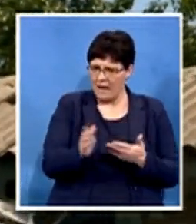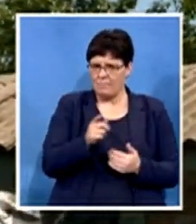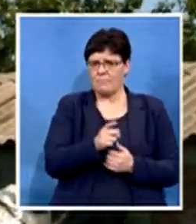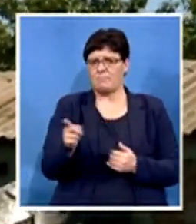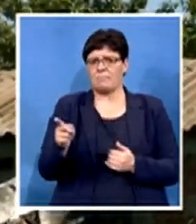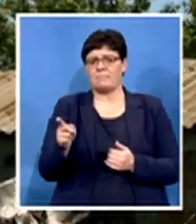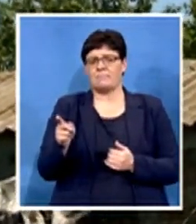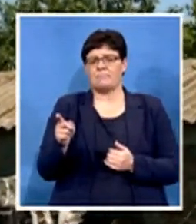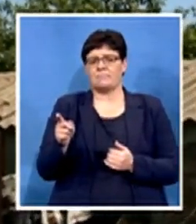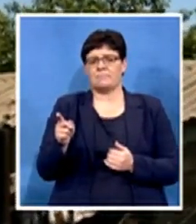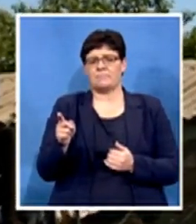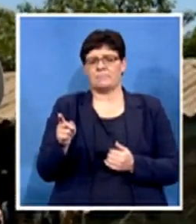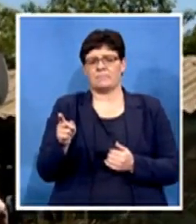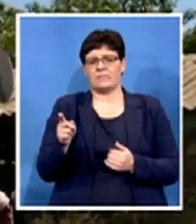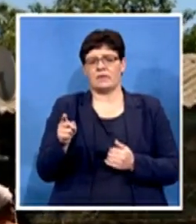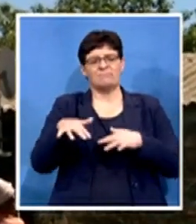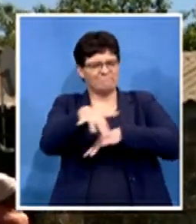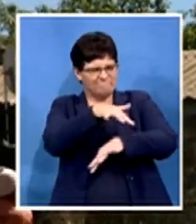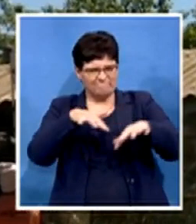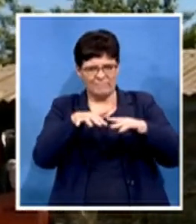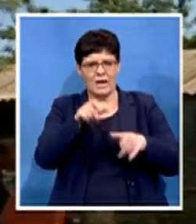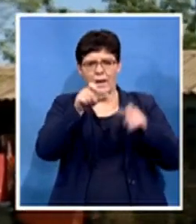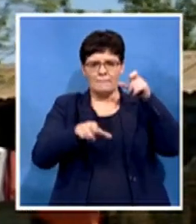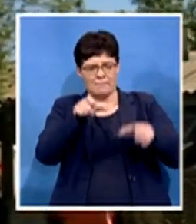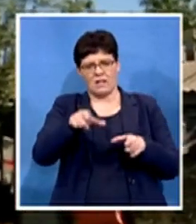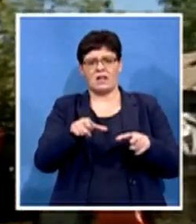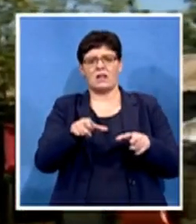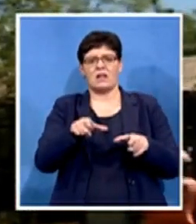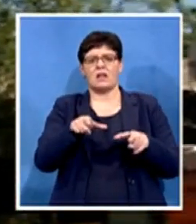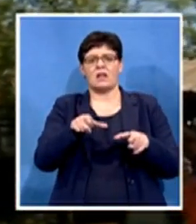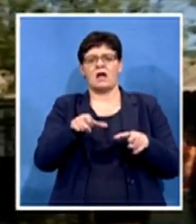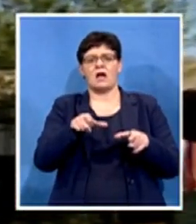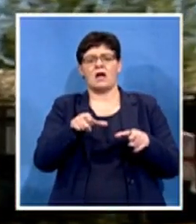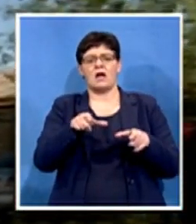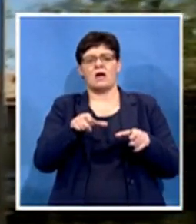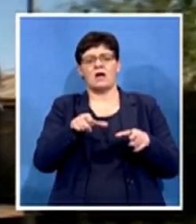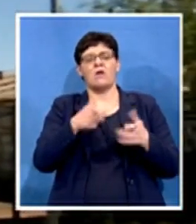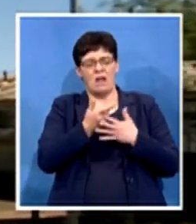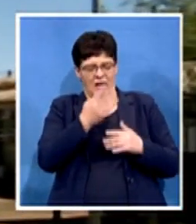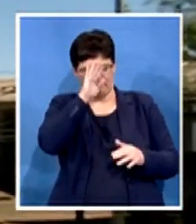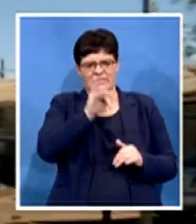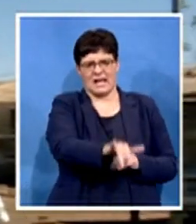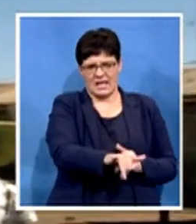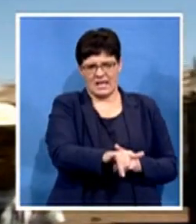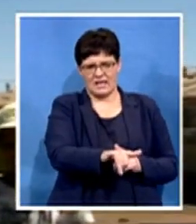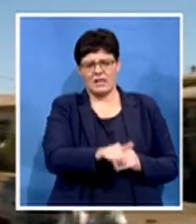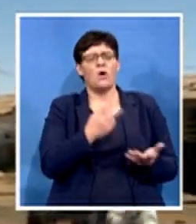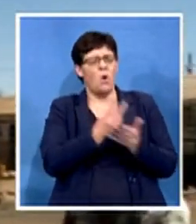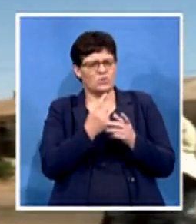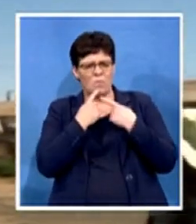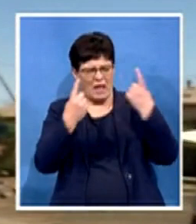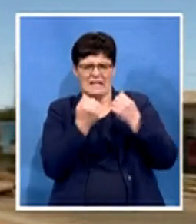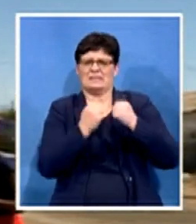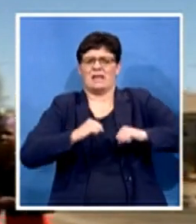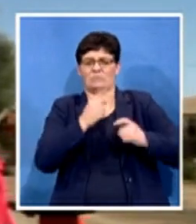conditions that people here at Duck City are living under. They are also complaining about the space. As you can see, these houses are